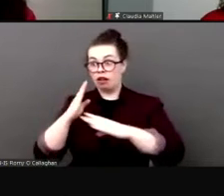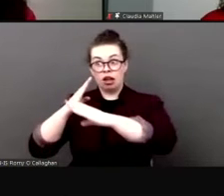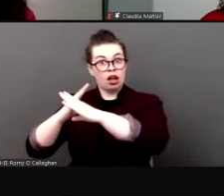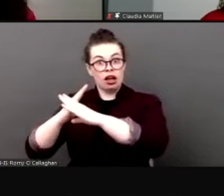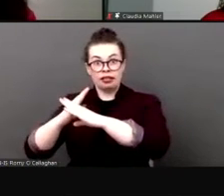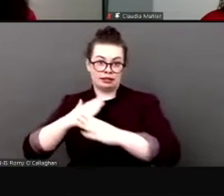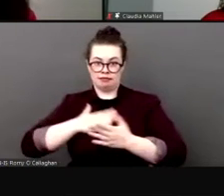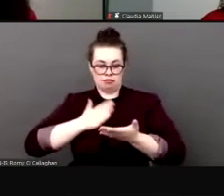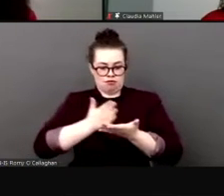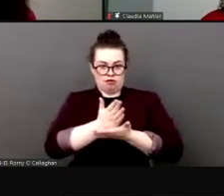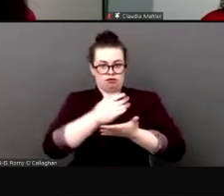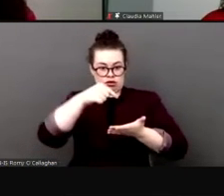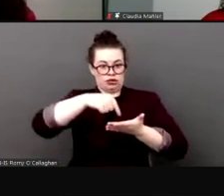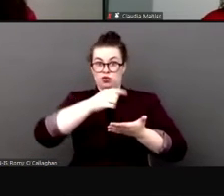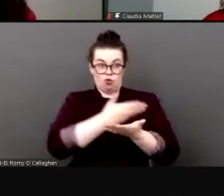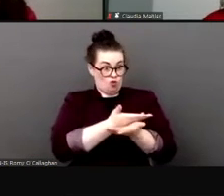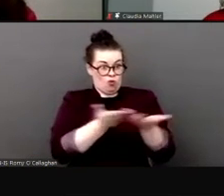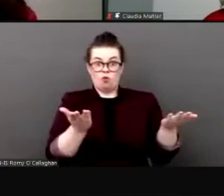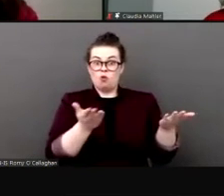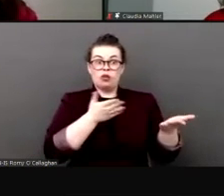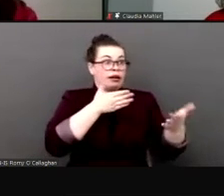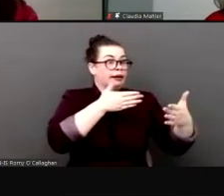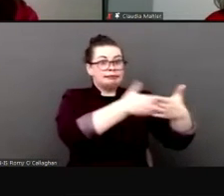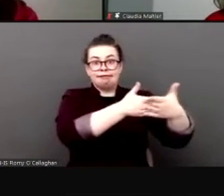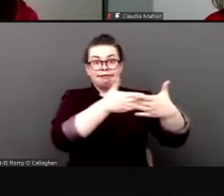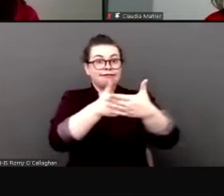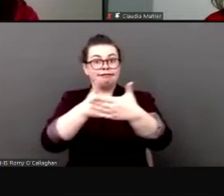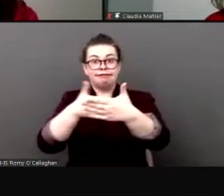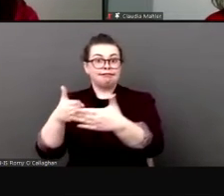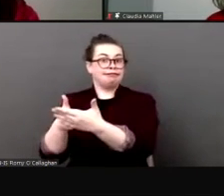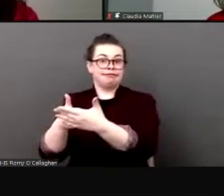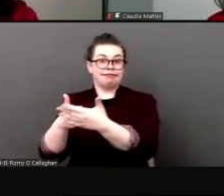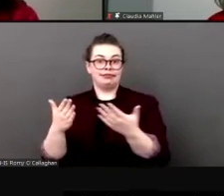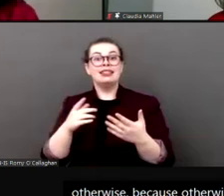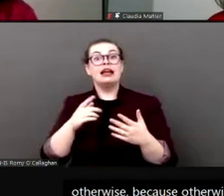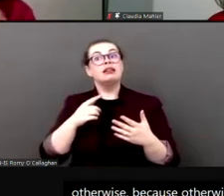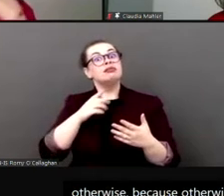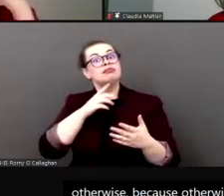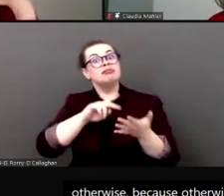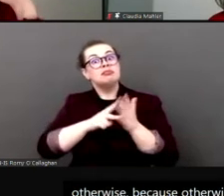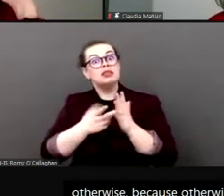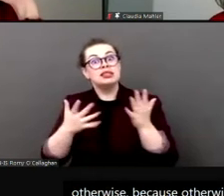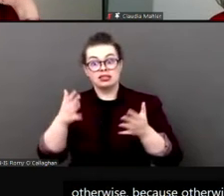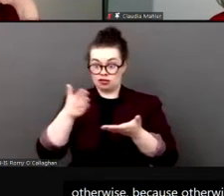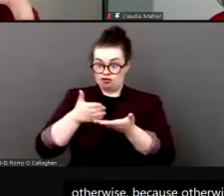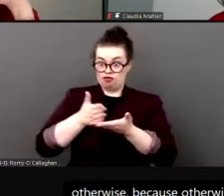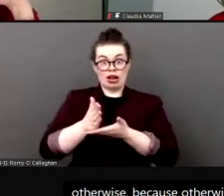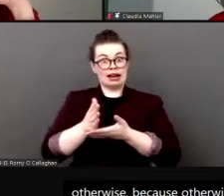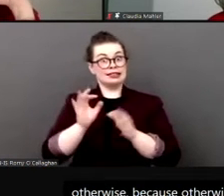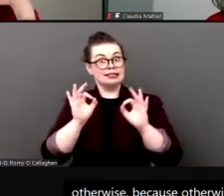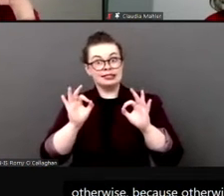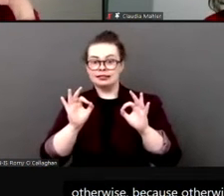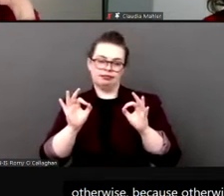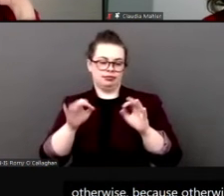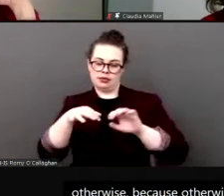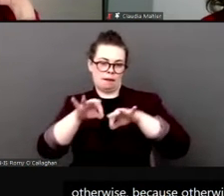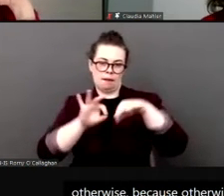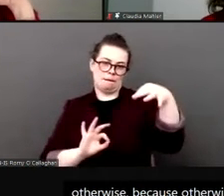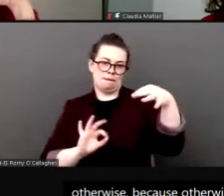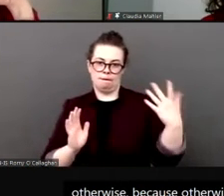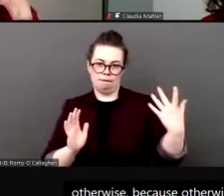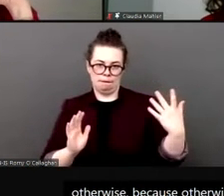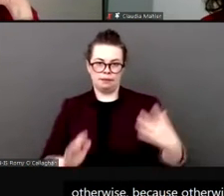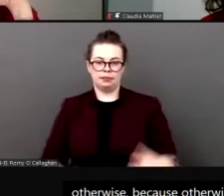is rendered illusory and not actually real. And I think, as Claudia was intimating, that there are many,